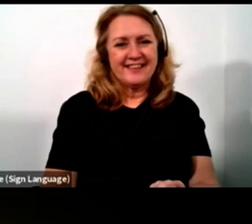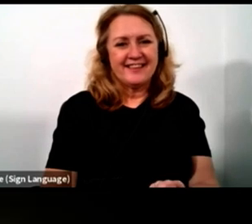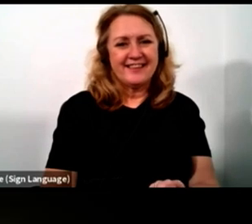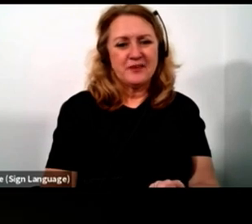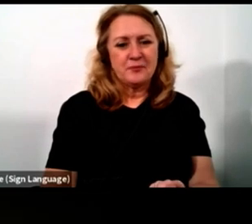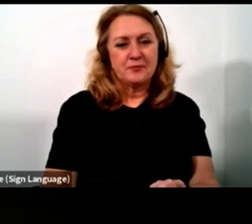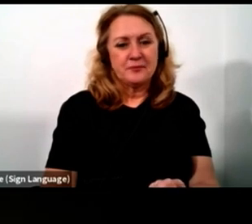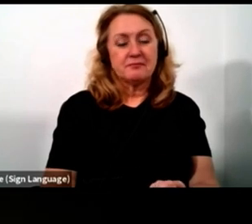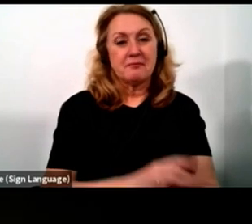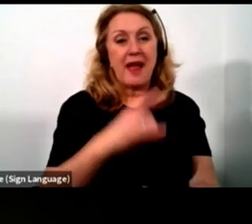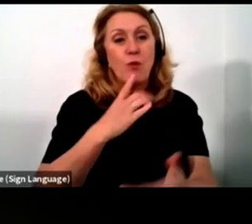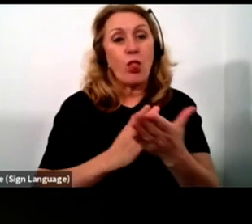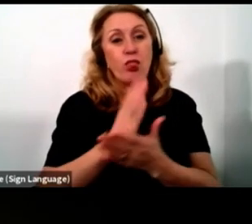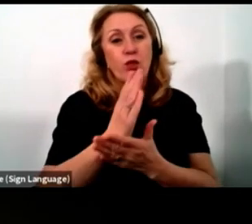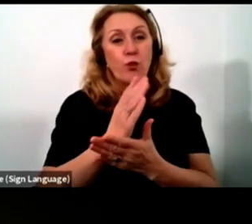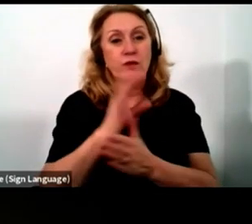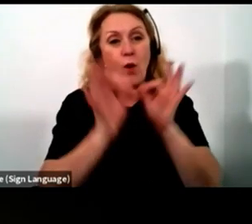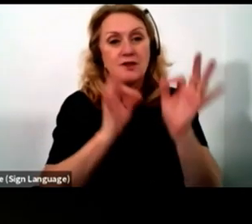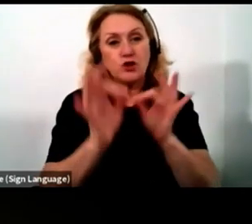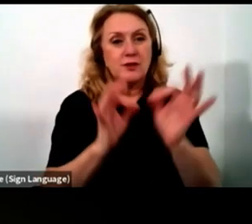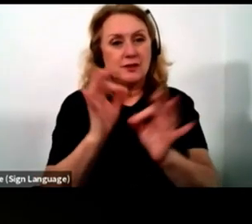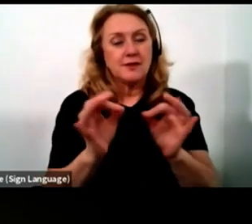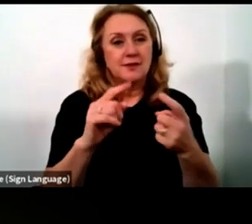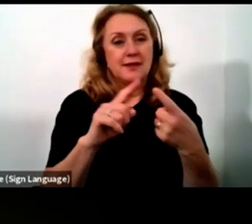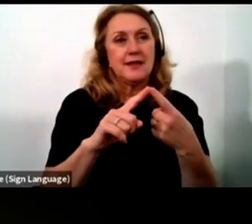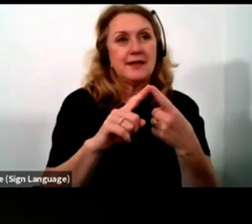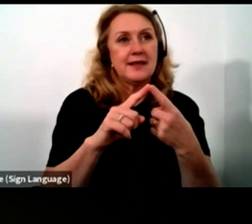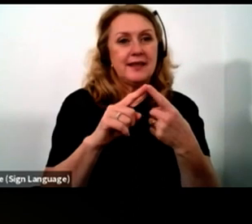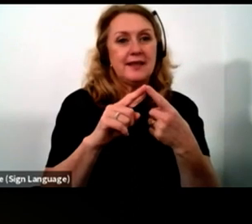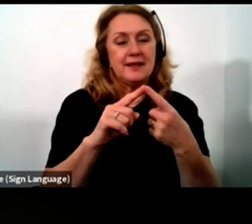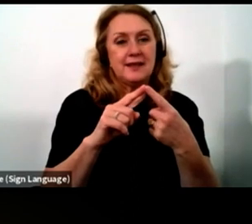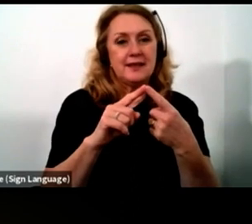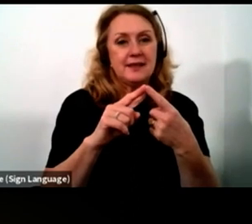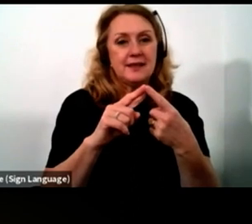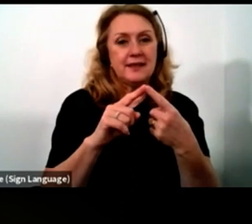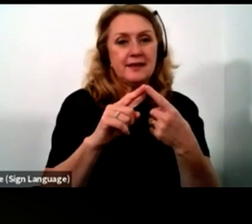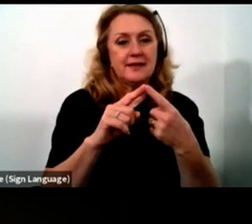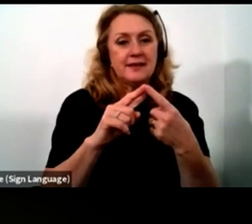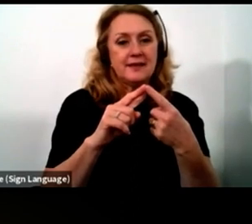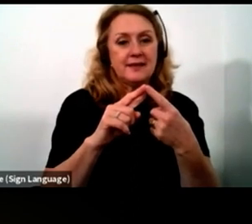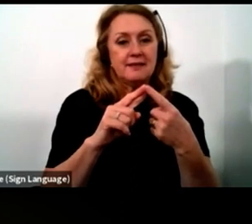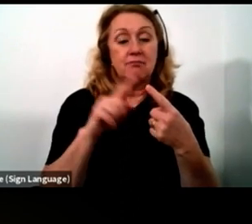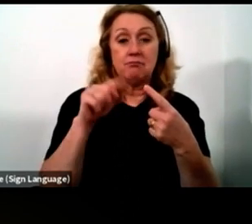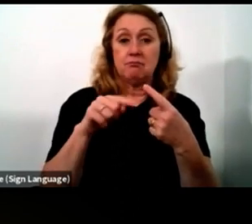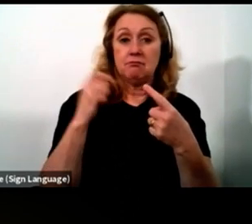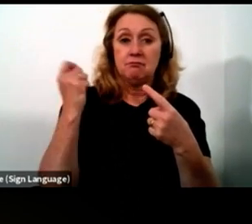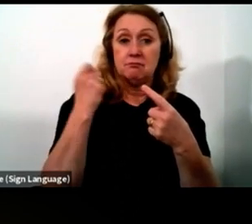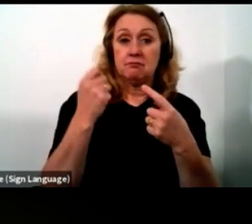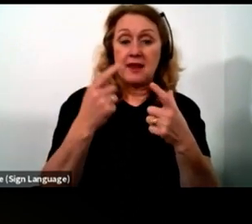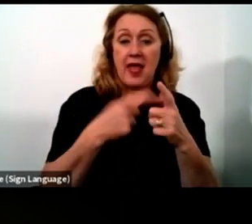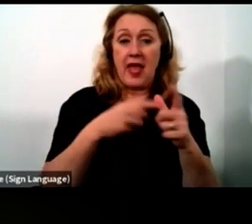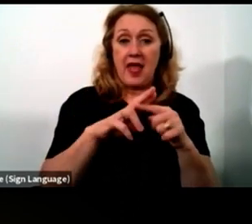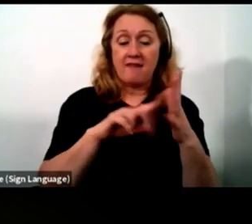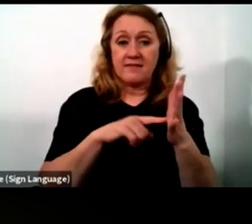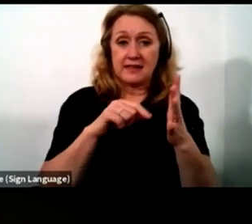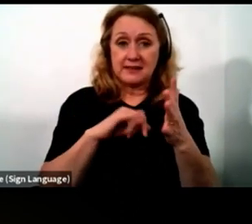through those questions, let me give you another question that I have here. Right. Now, the success of the AfCFTA will greatly